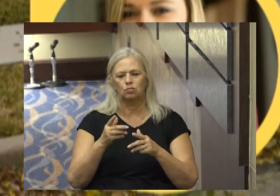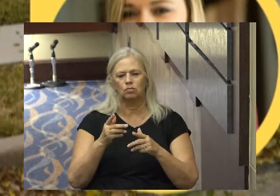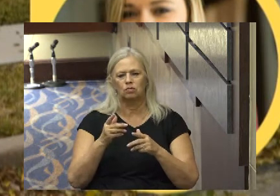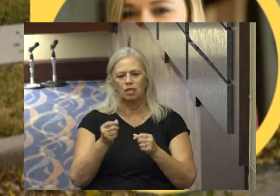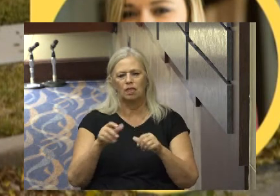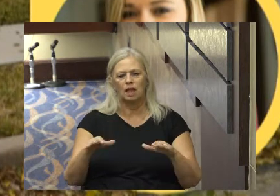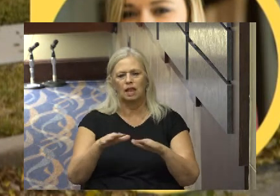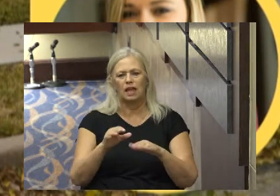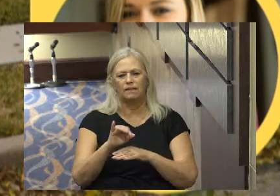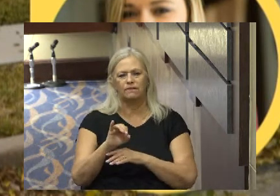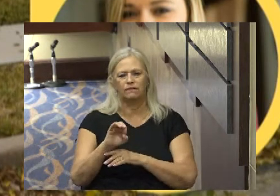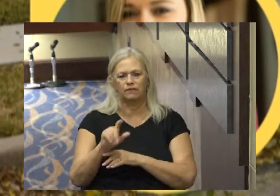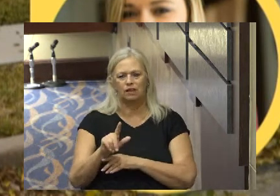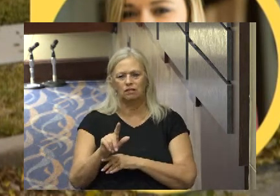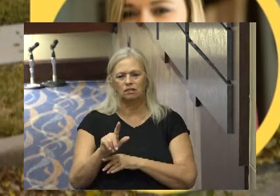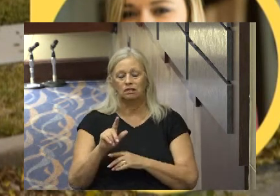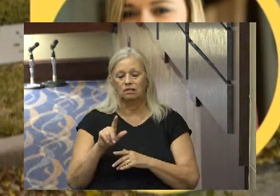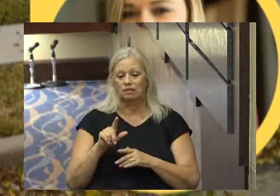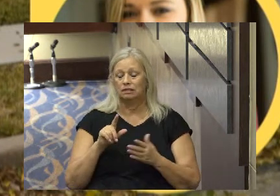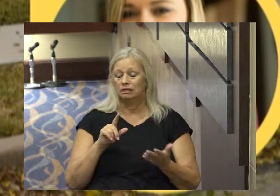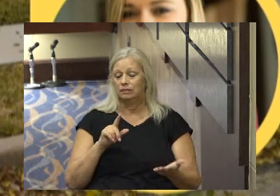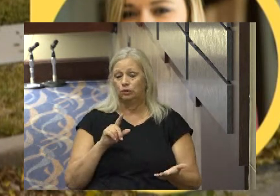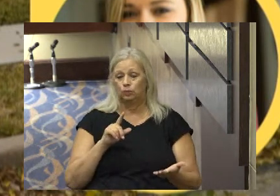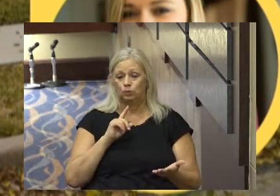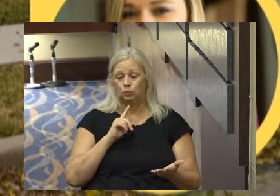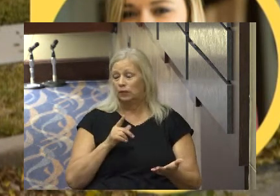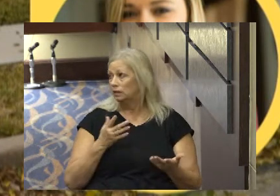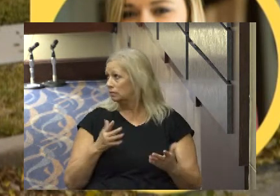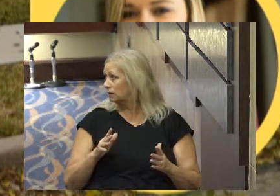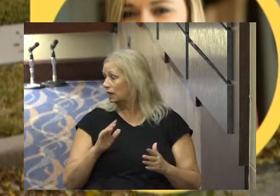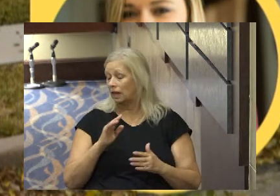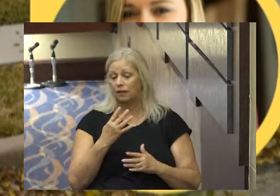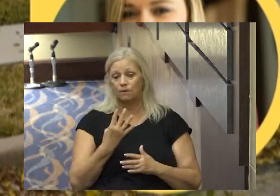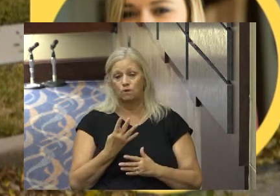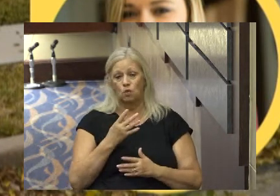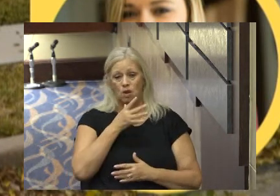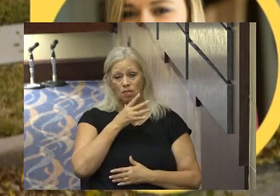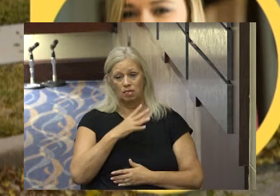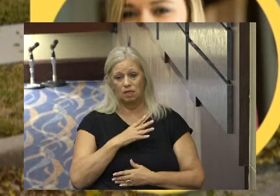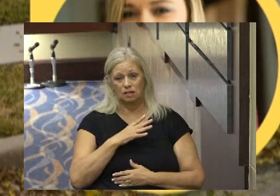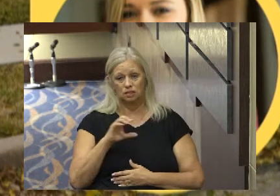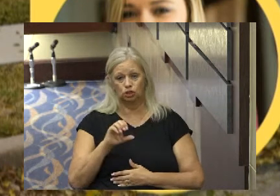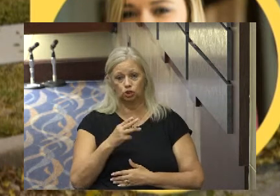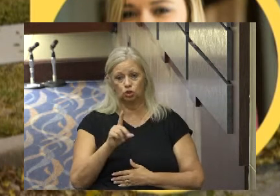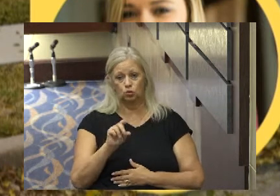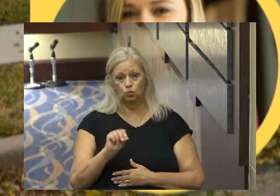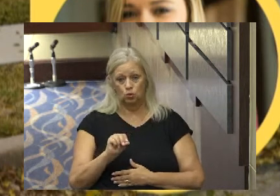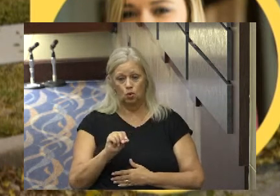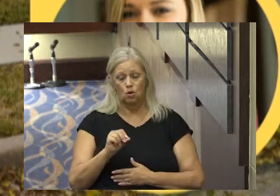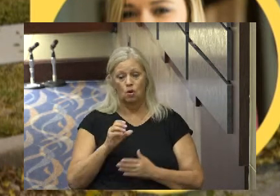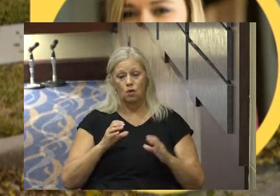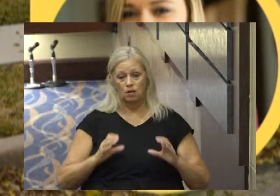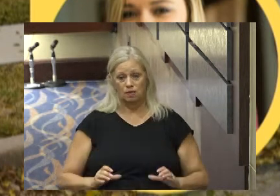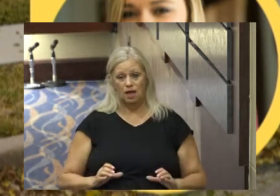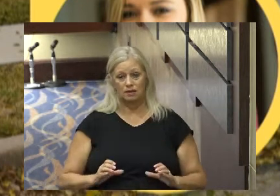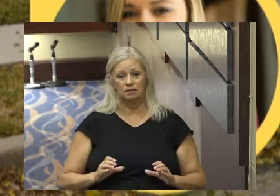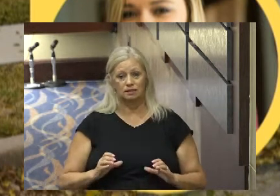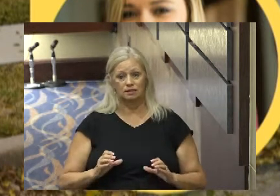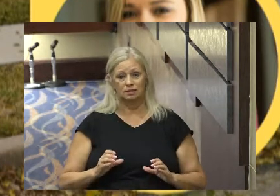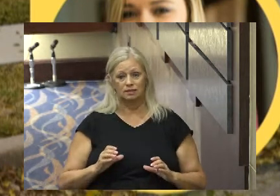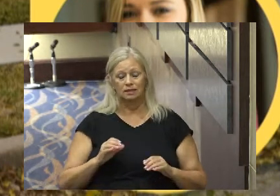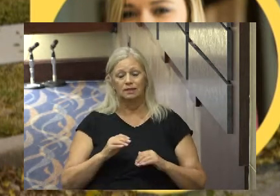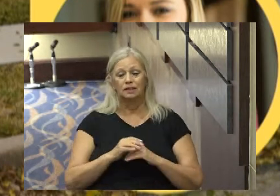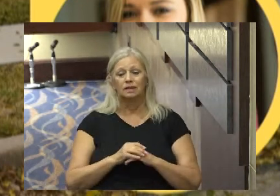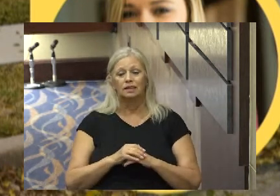that's it for Waco. These 4 ladies all were Chodo clients of ours. We tend to specialize